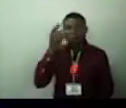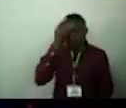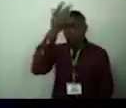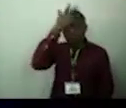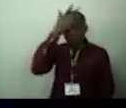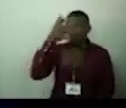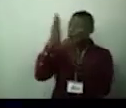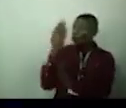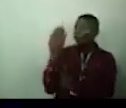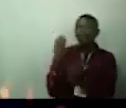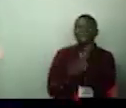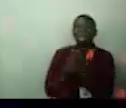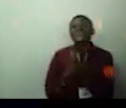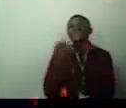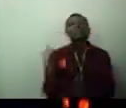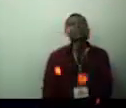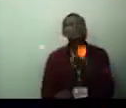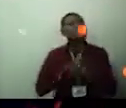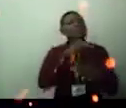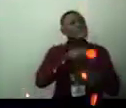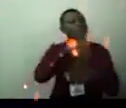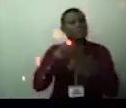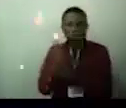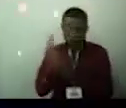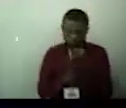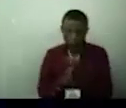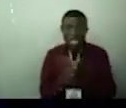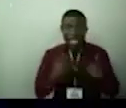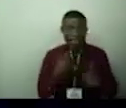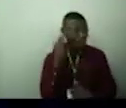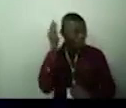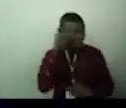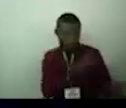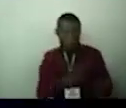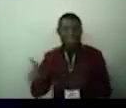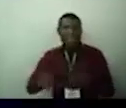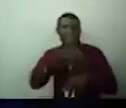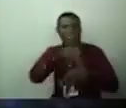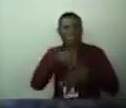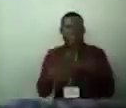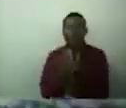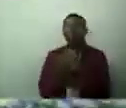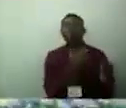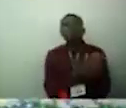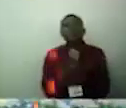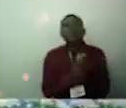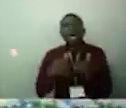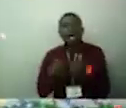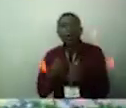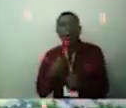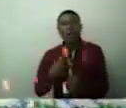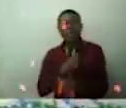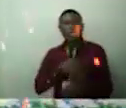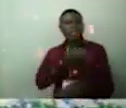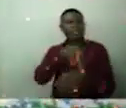then is interested in the nations. If God has a future plan about the nations, then God is interested in the nations. But you know